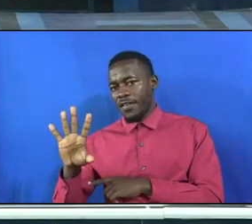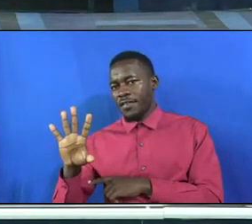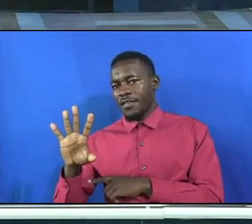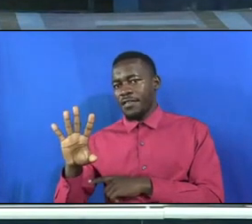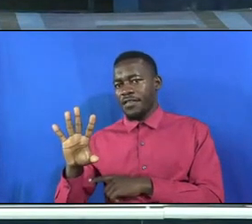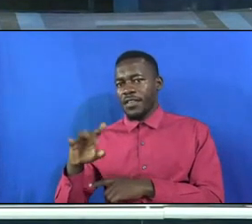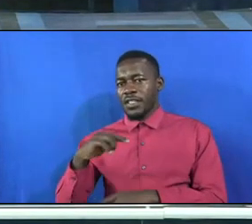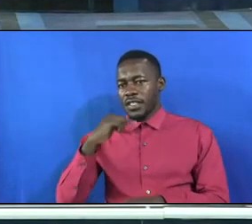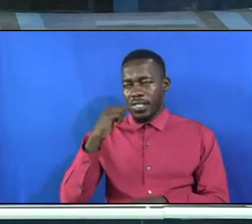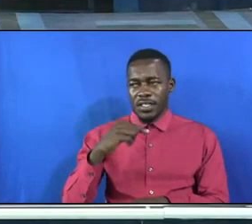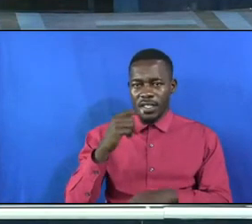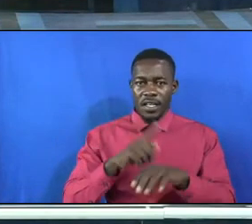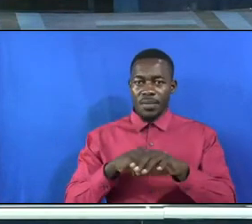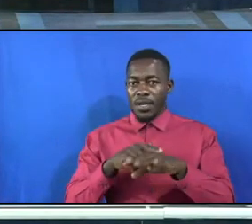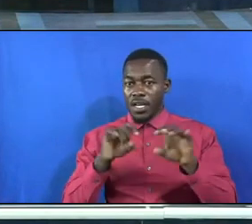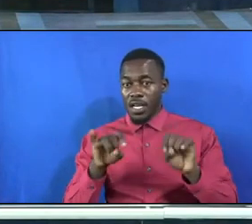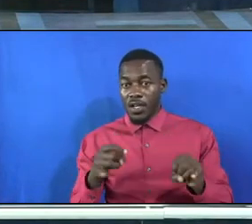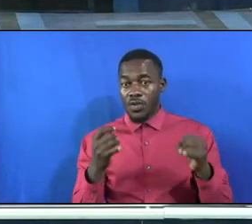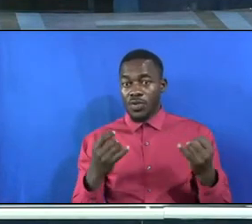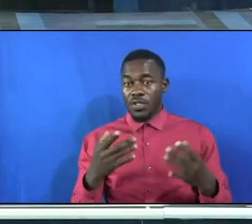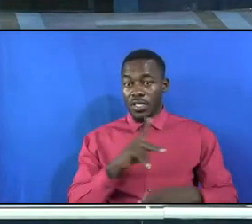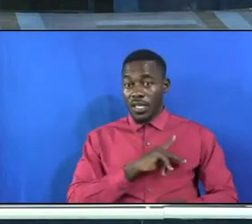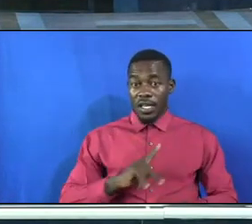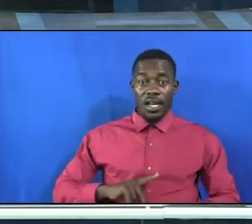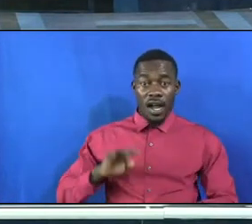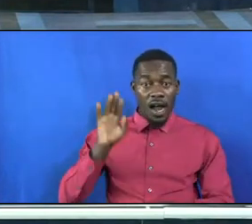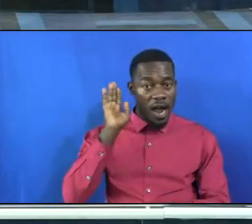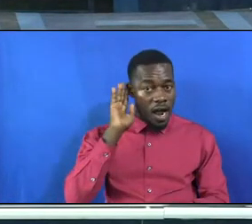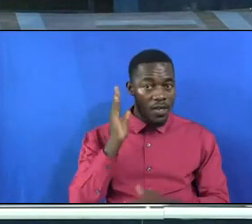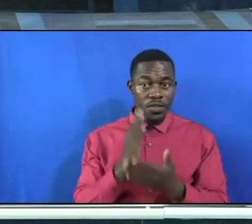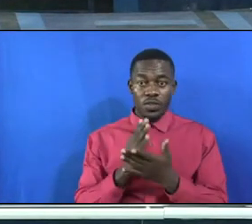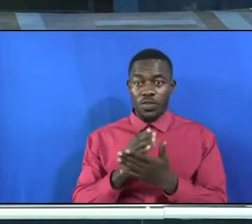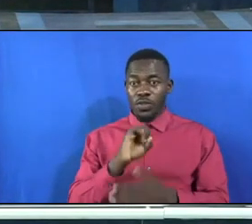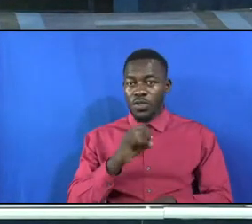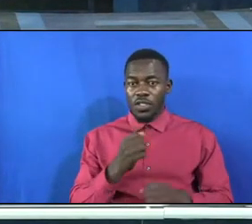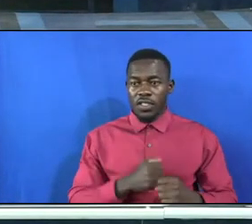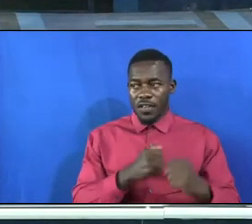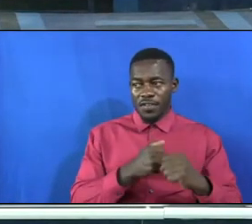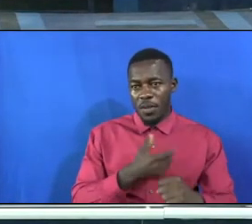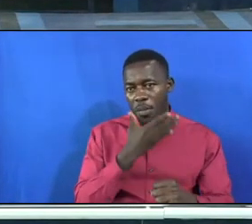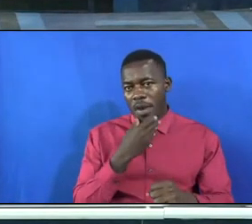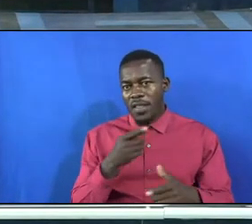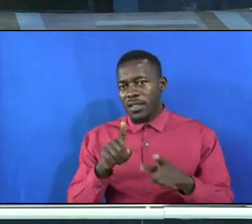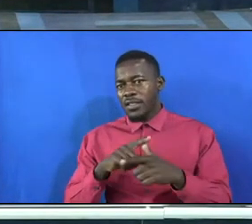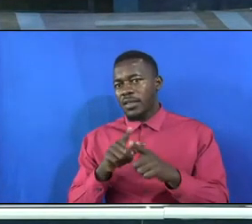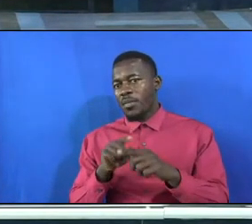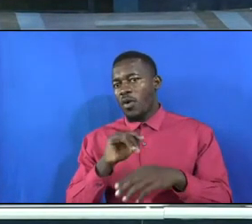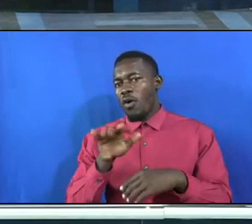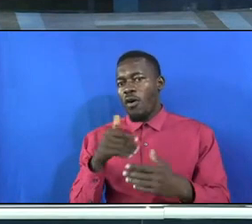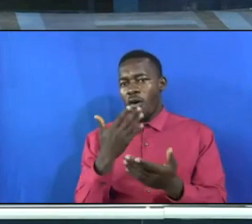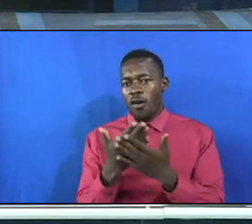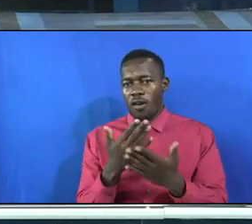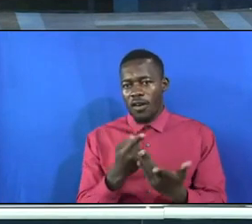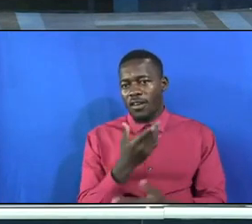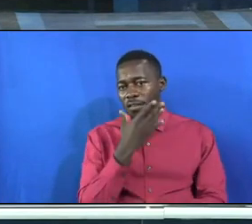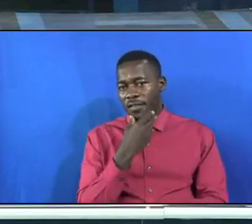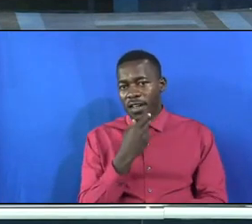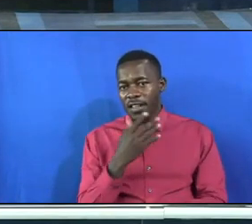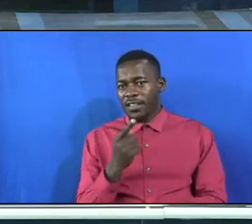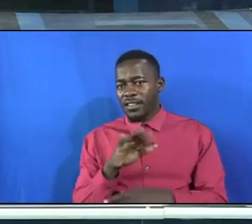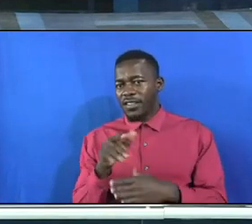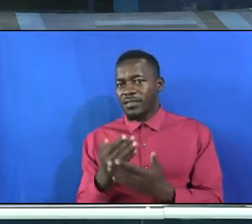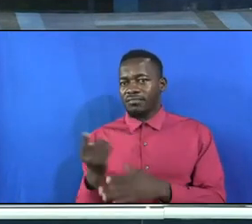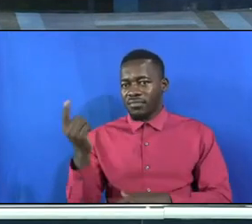Pharaoh's palace that Joseph's brother had come, Pharaoh's and all his officials were pleased. Pharaoh said